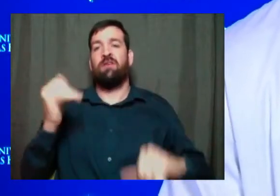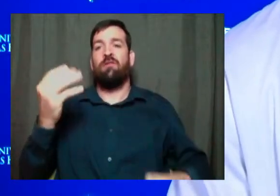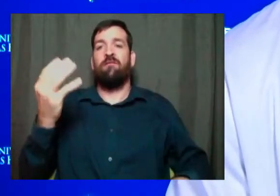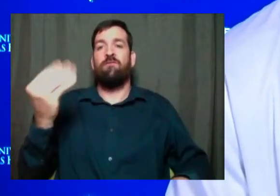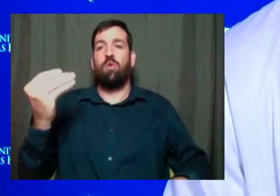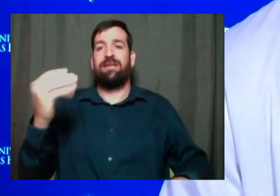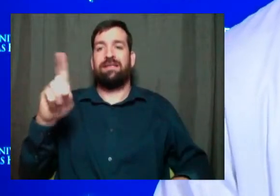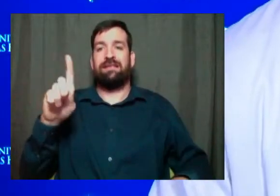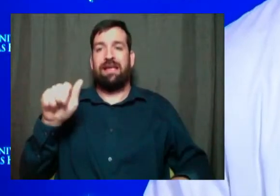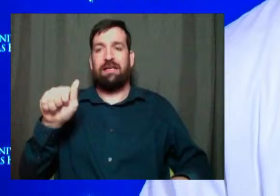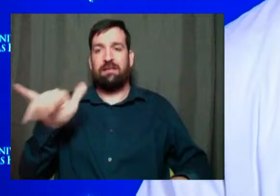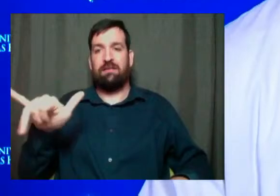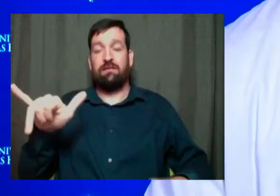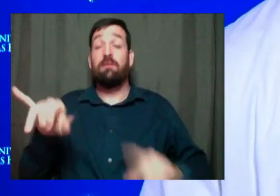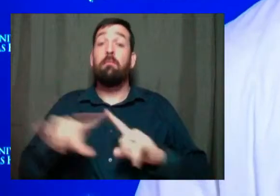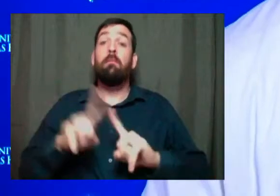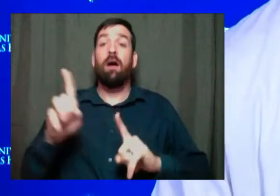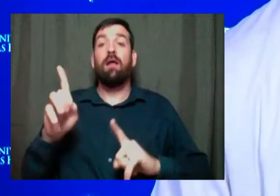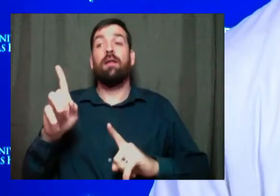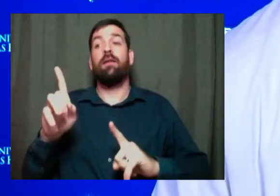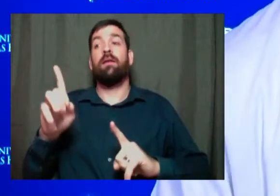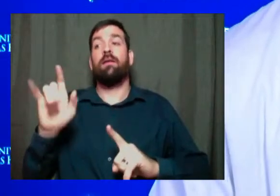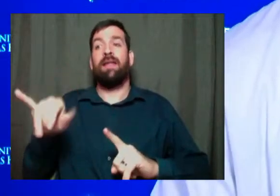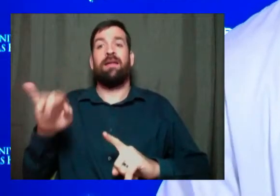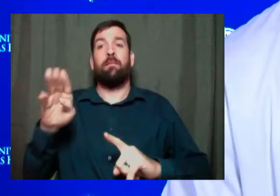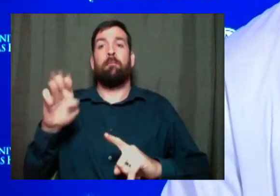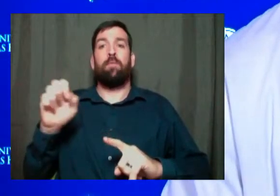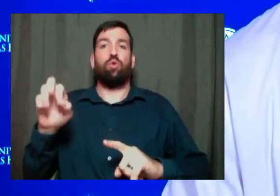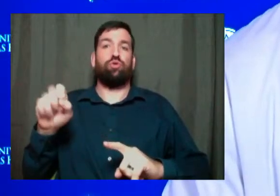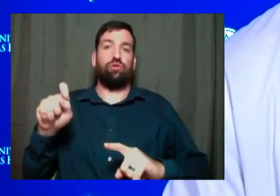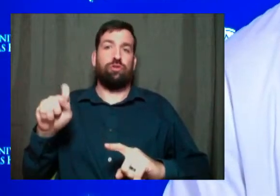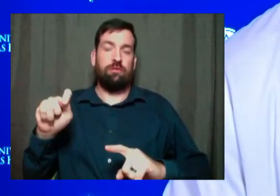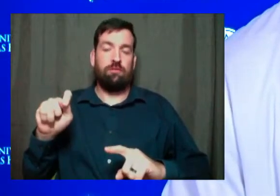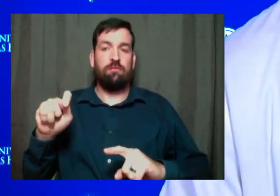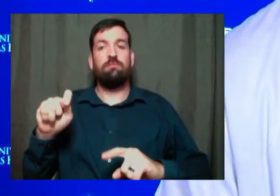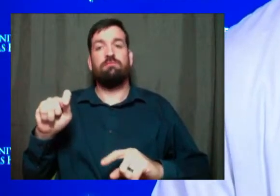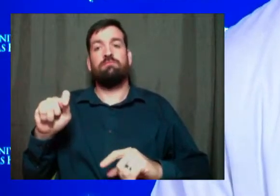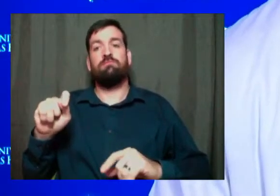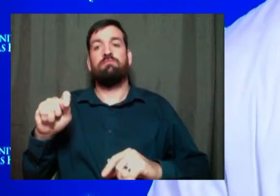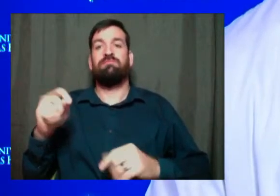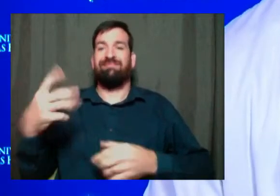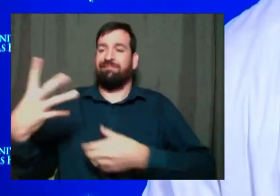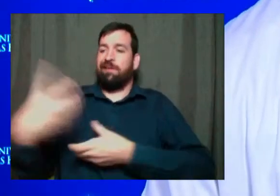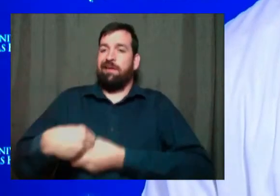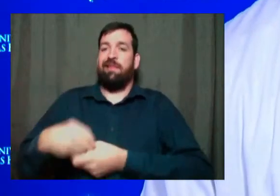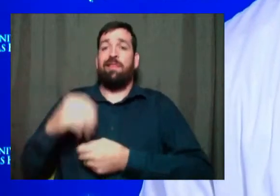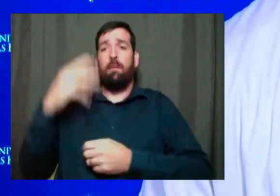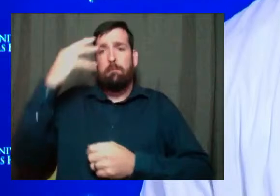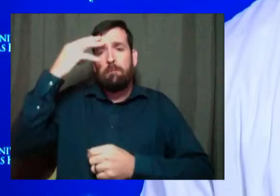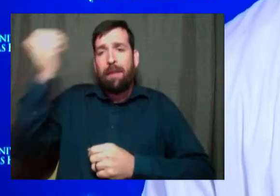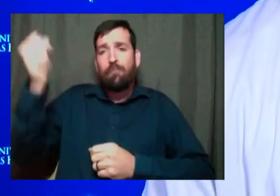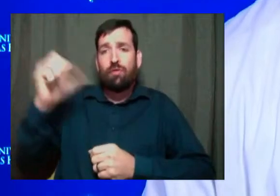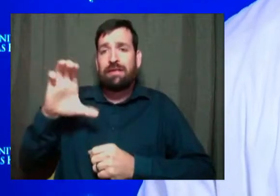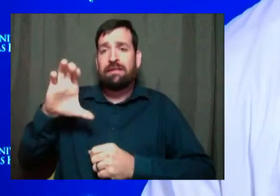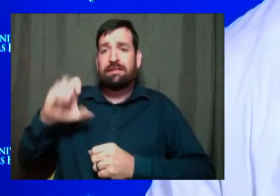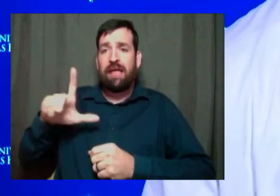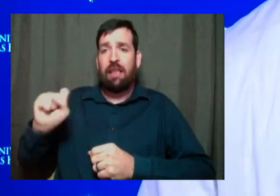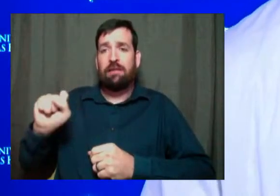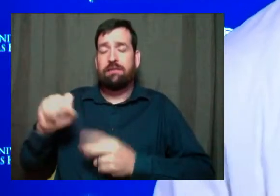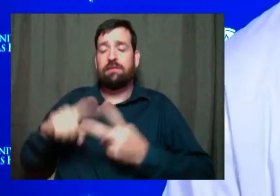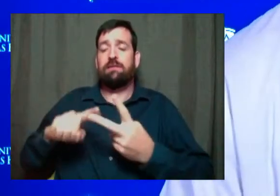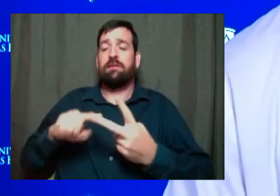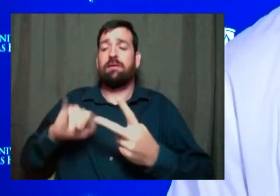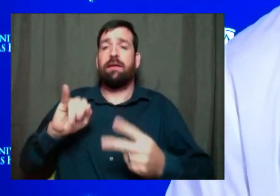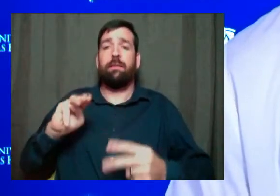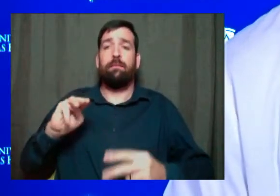you should start to get a boost or that clonal expansion in those memory cells, in those immune cells,